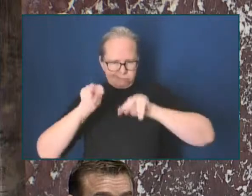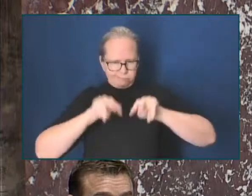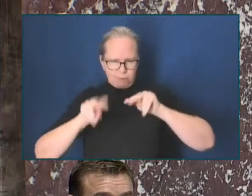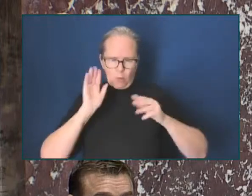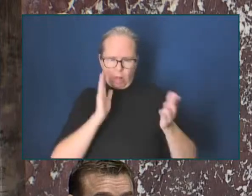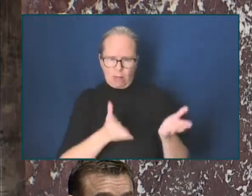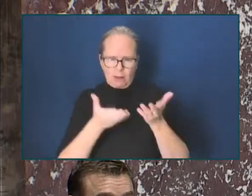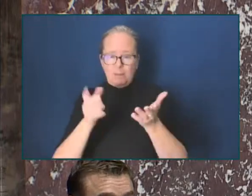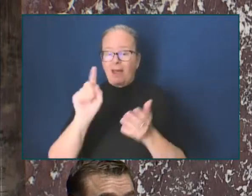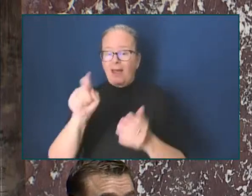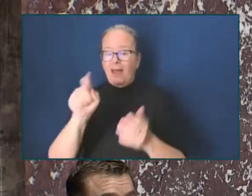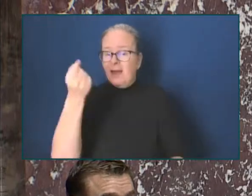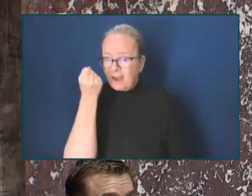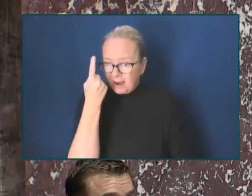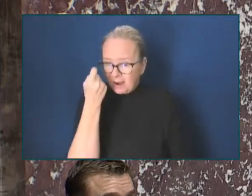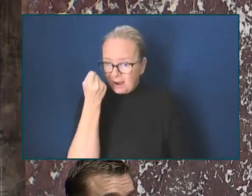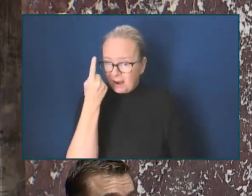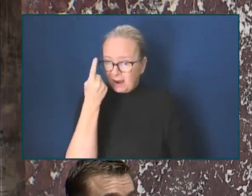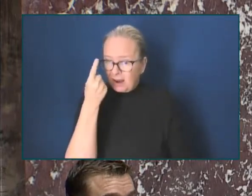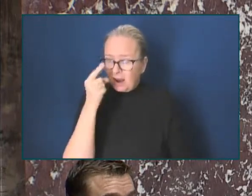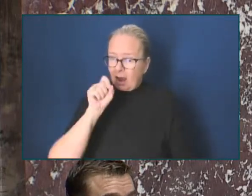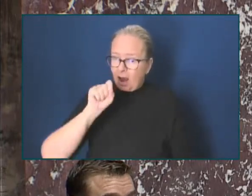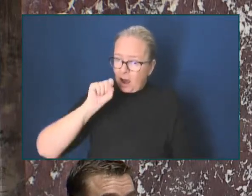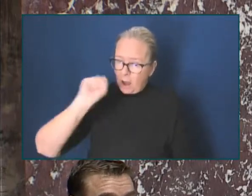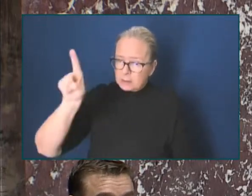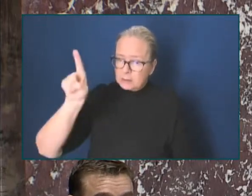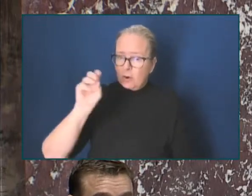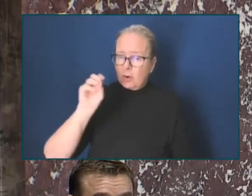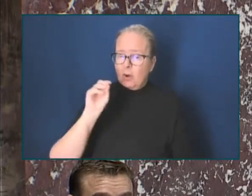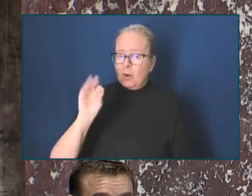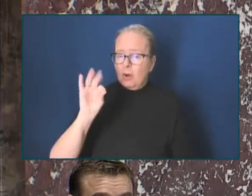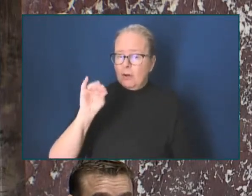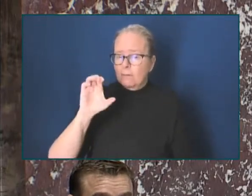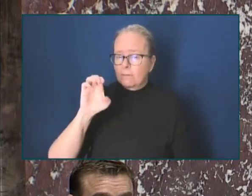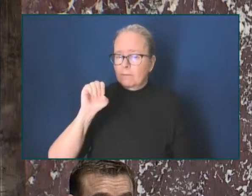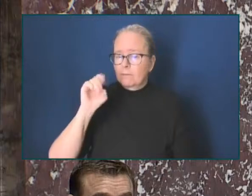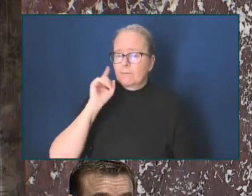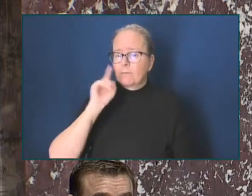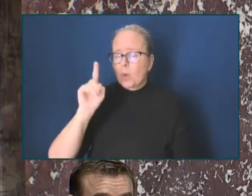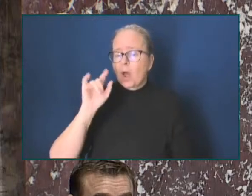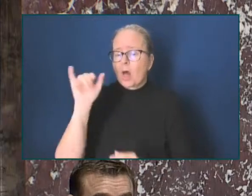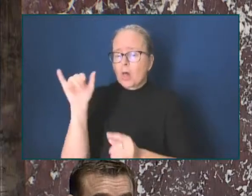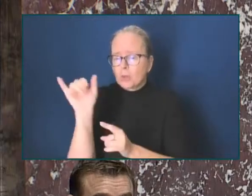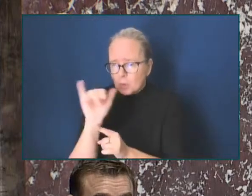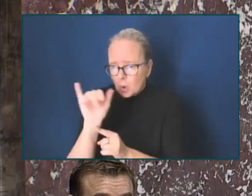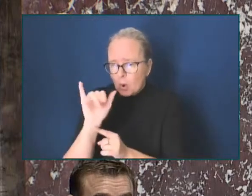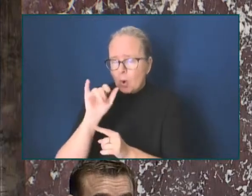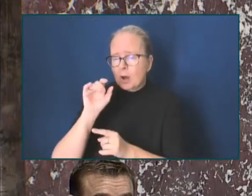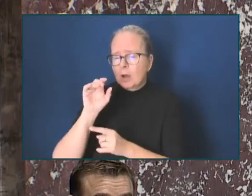General for that meeting, so we've extended it to a 6-hour meeting as well.